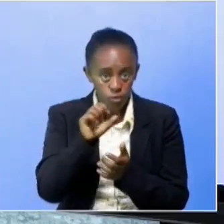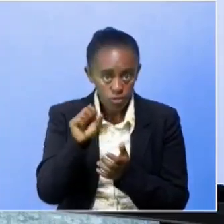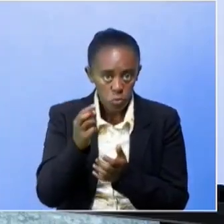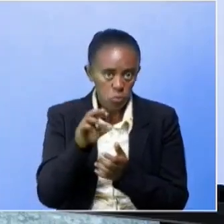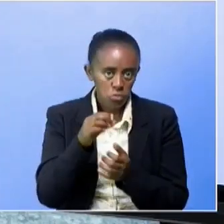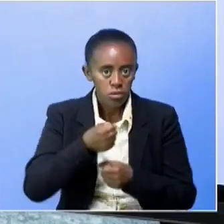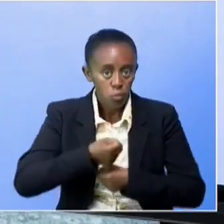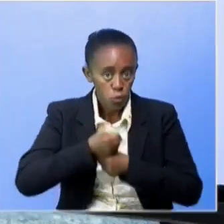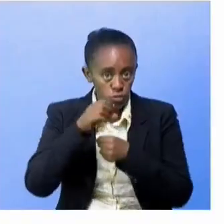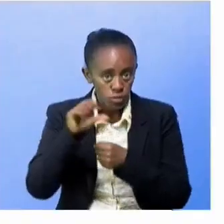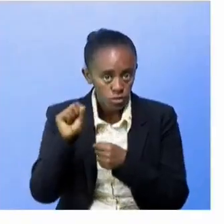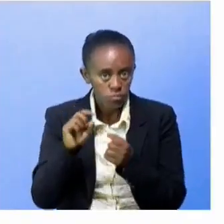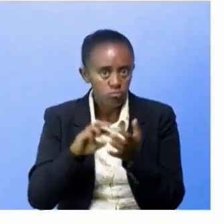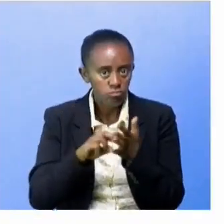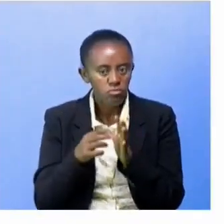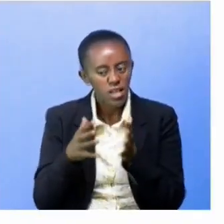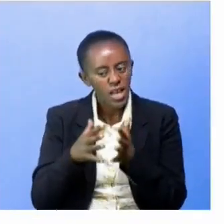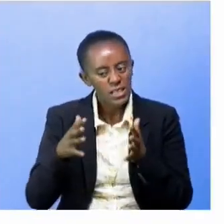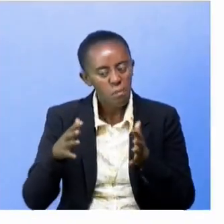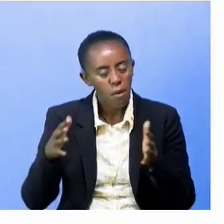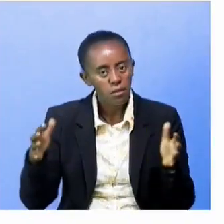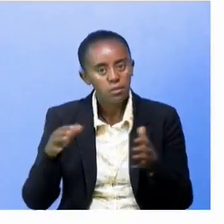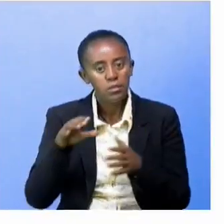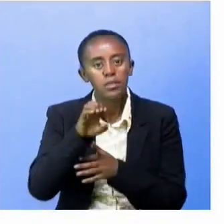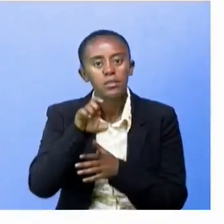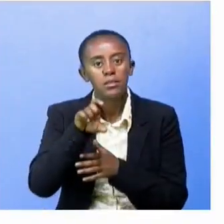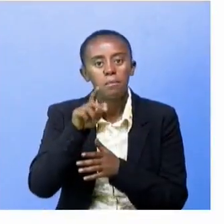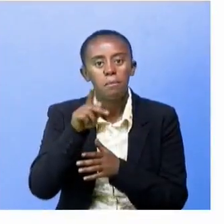sentences expands